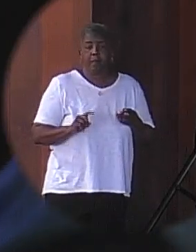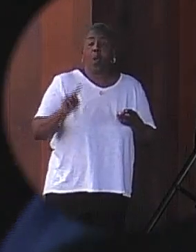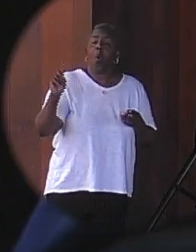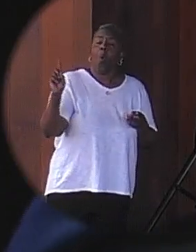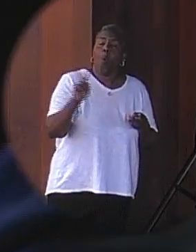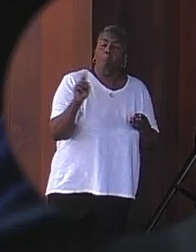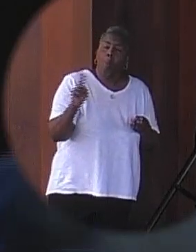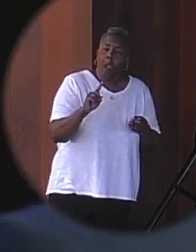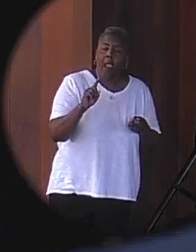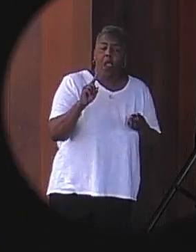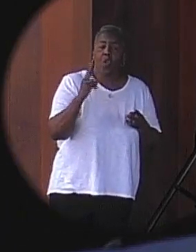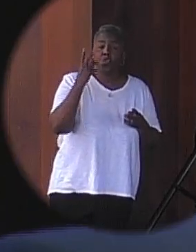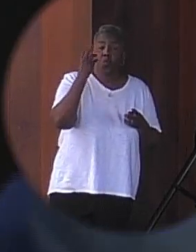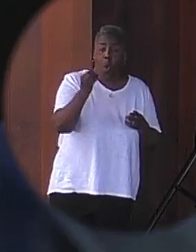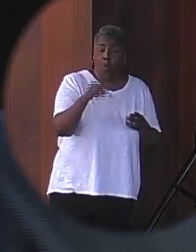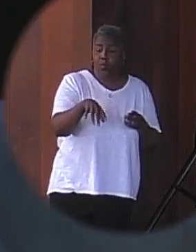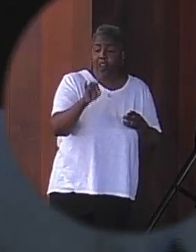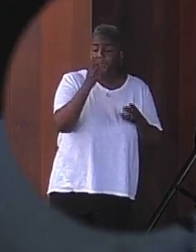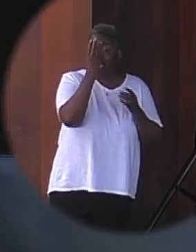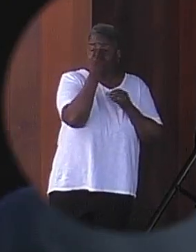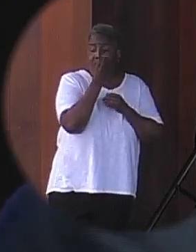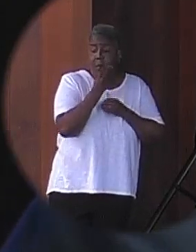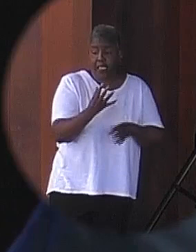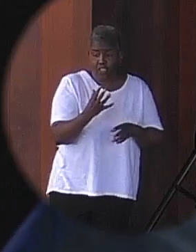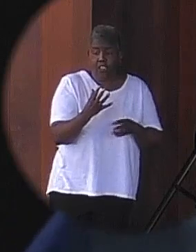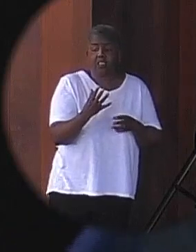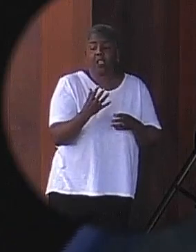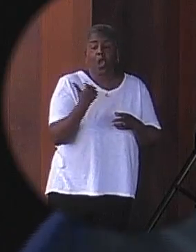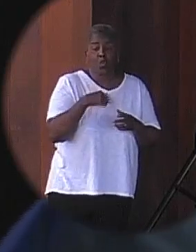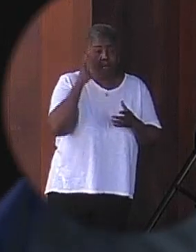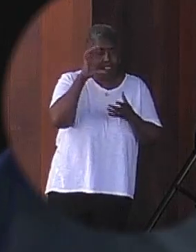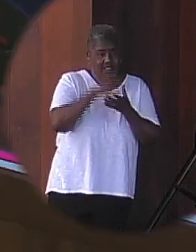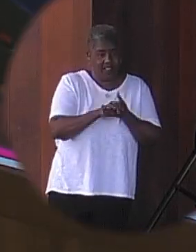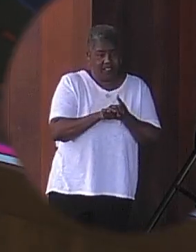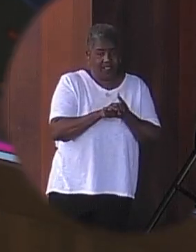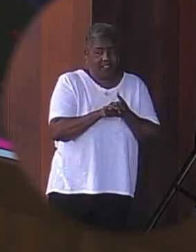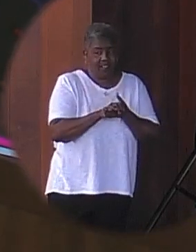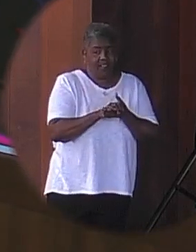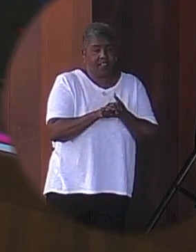Where do you go to find information you believe?